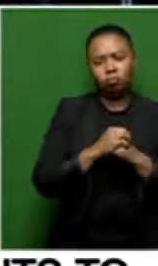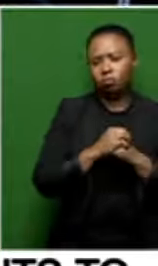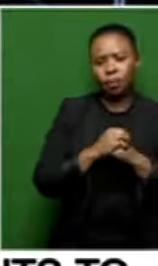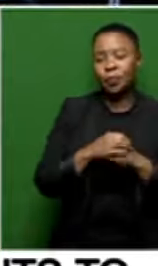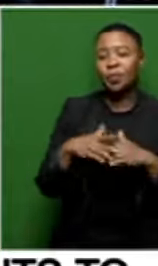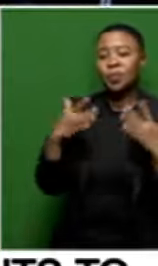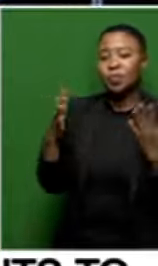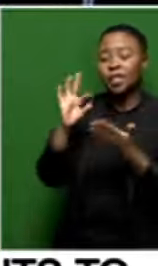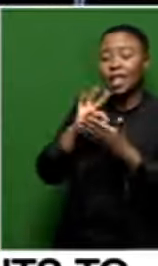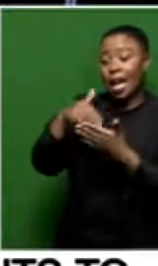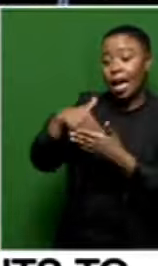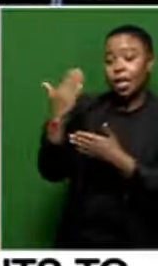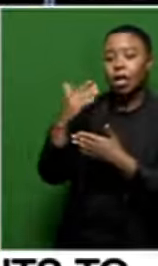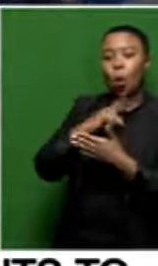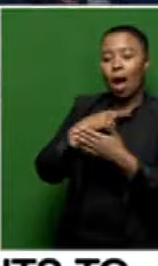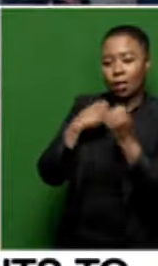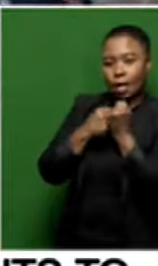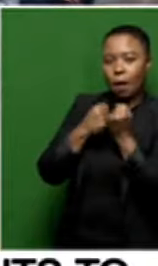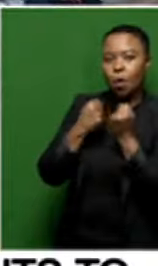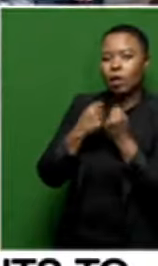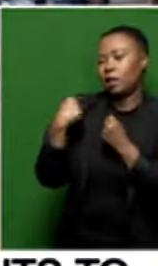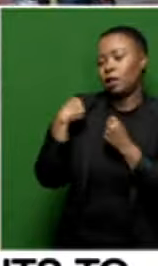the electorate after dwindling support in